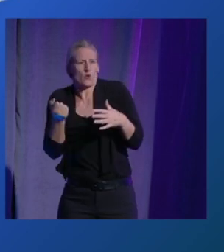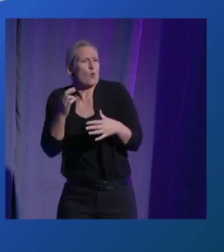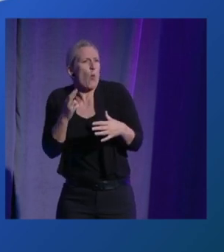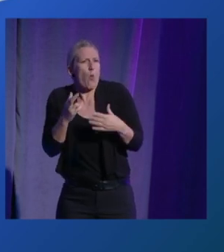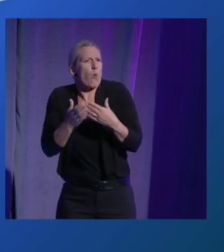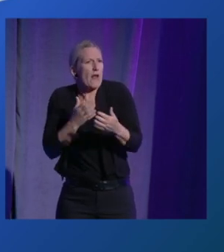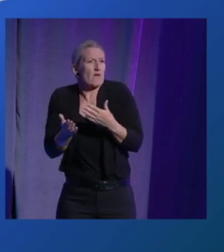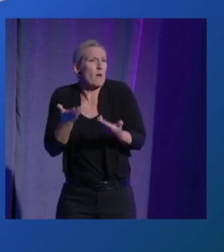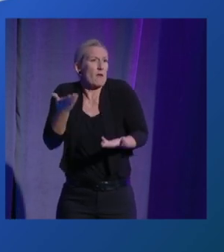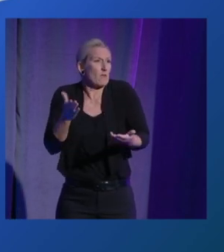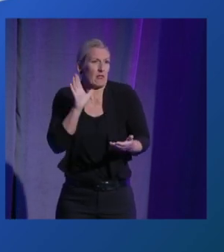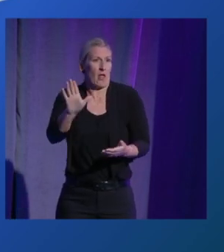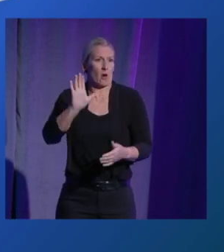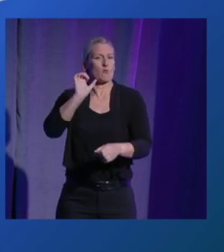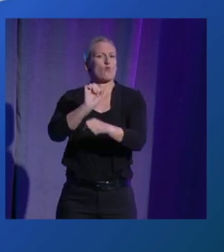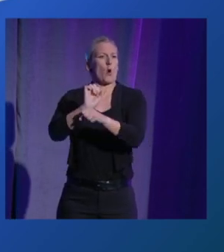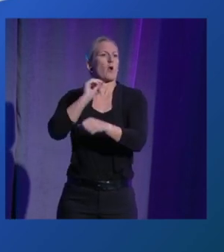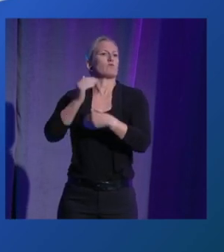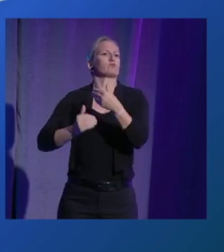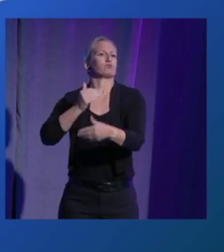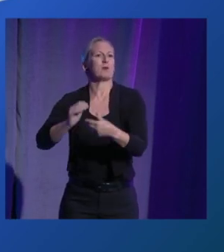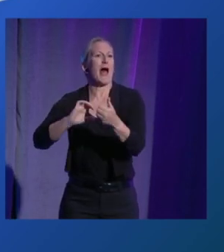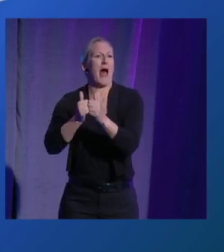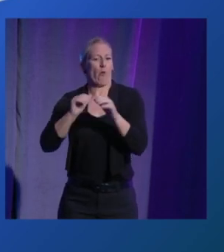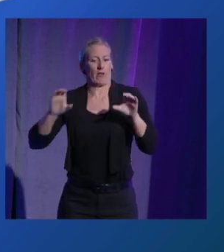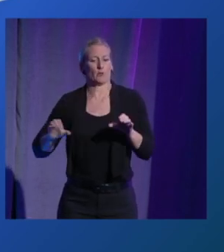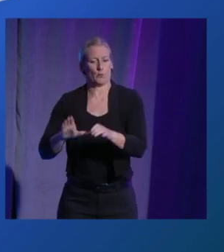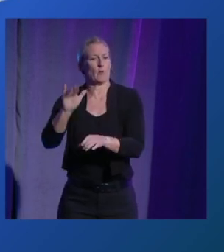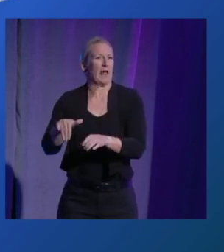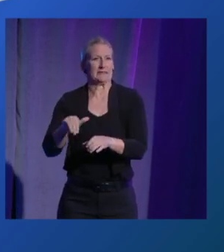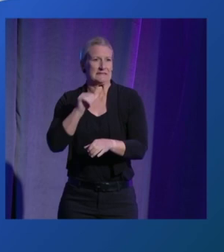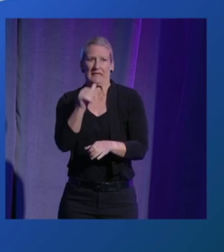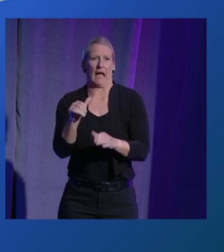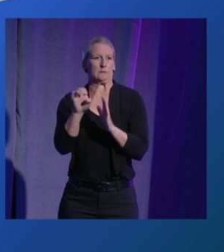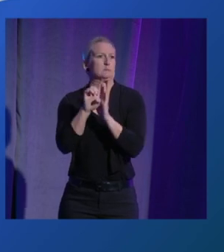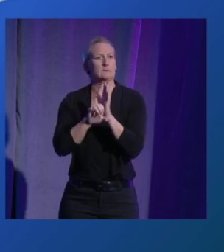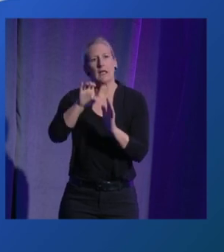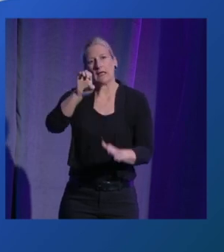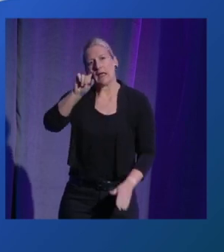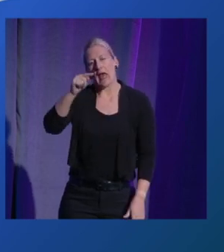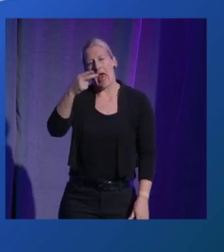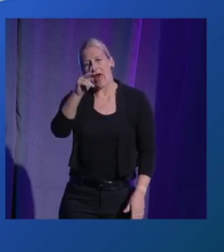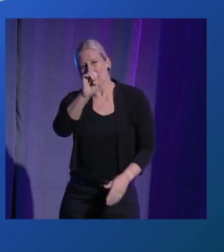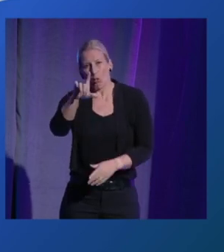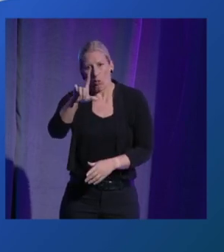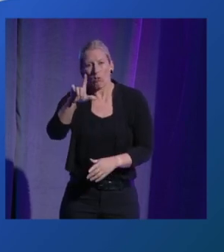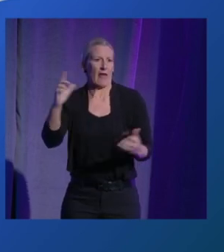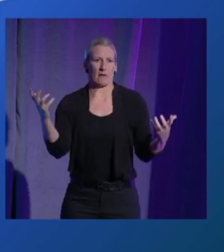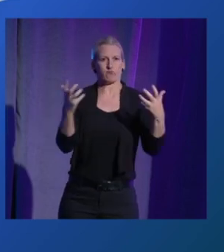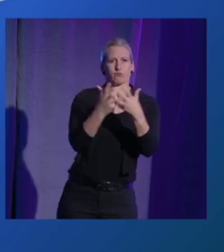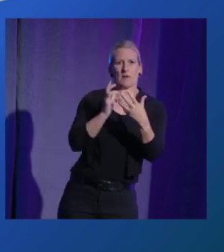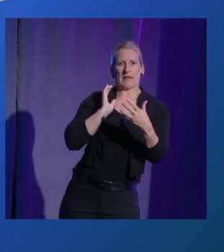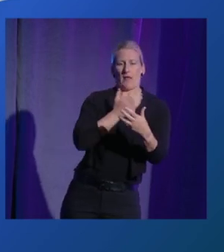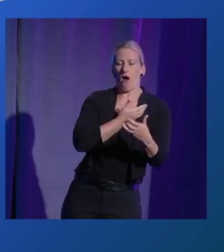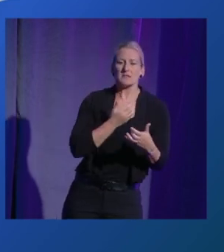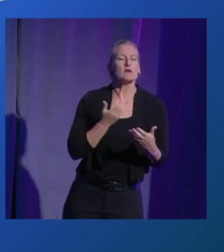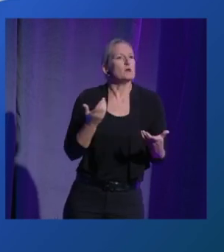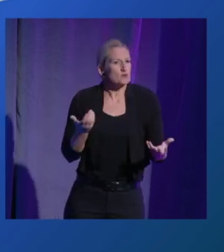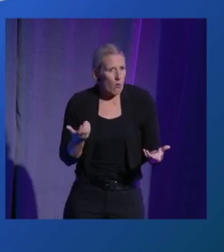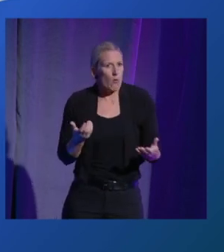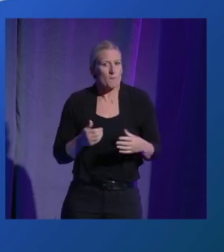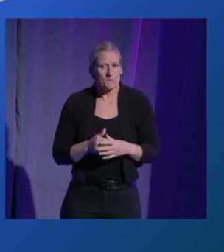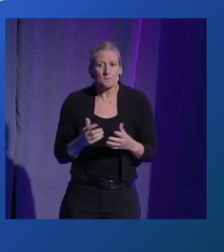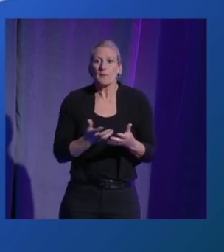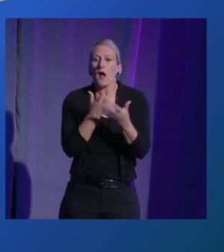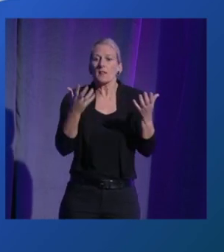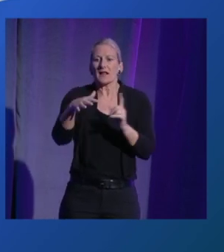being able to sort of pivot um based off of and not just go after just yield but taking into context a lot of